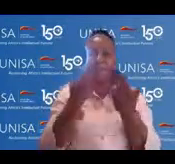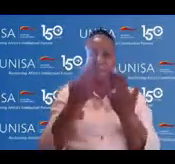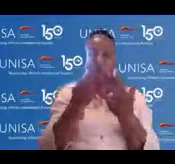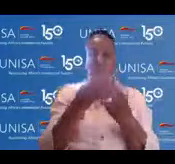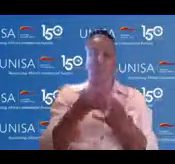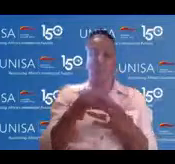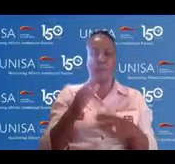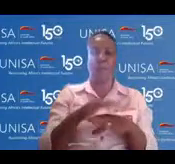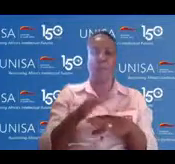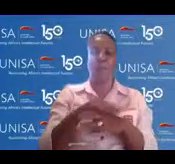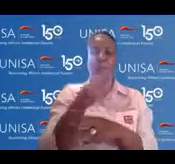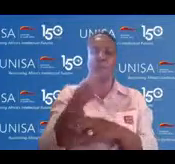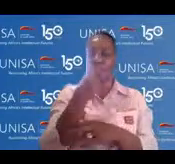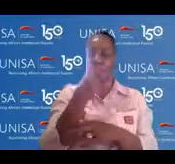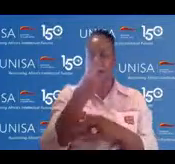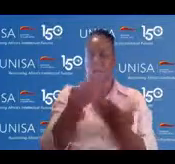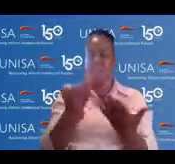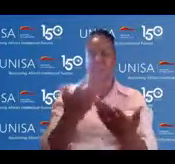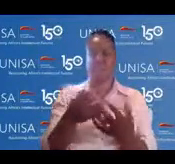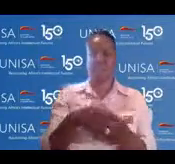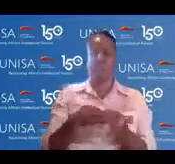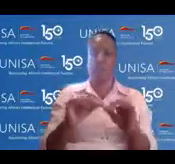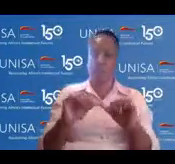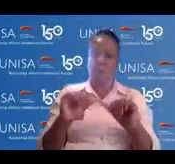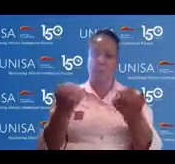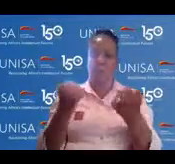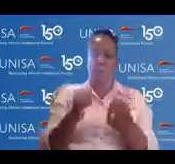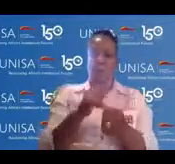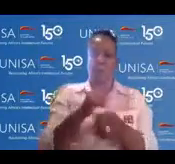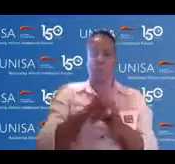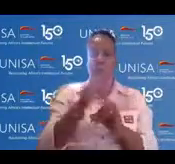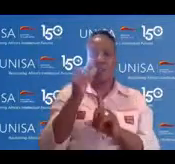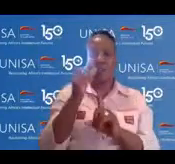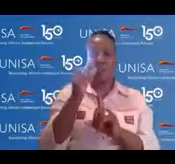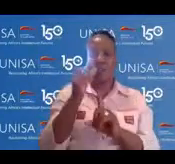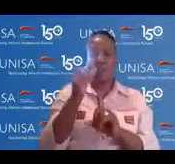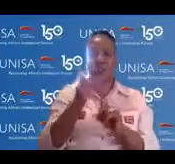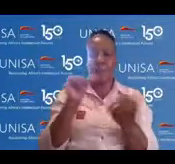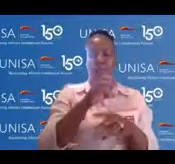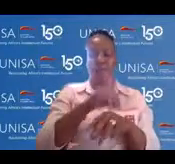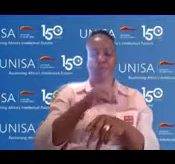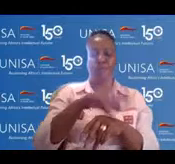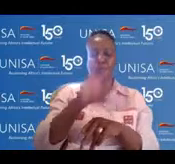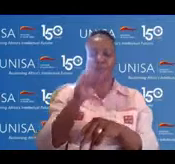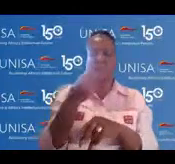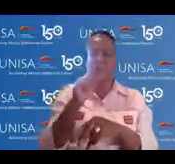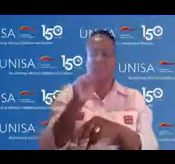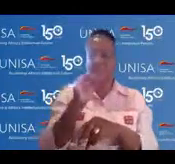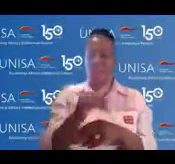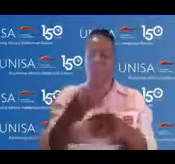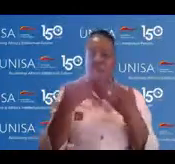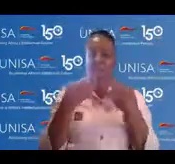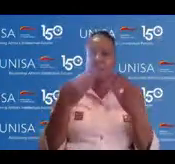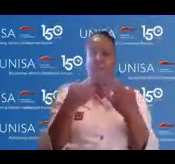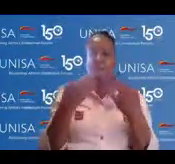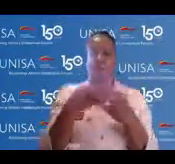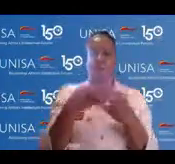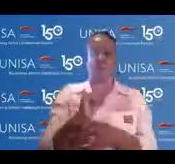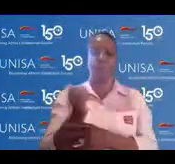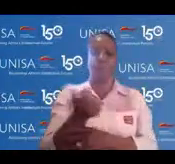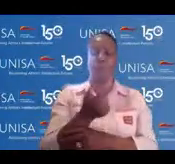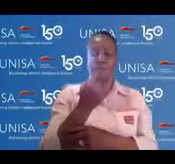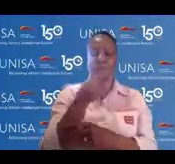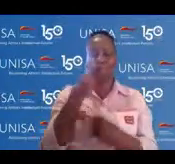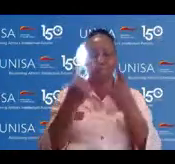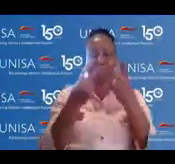there we go, guys. Well done to the winners. Back to you, Dr. Chetty. Thank you so much, David. Thank you so much, Richard. So as you can see, if you're on the